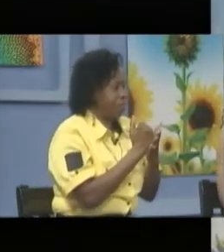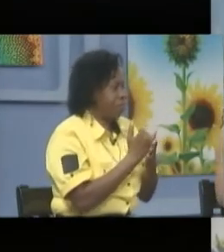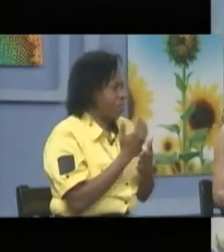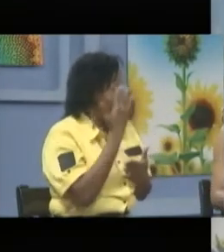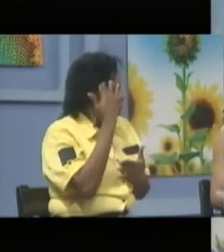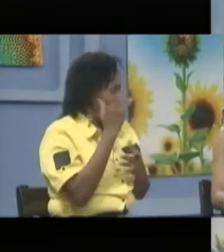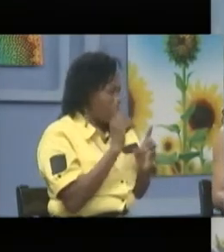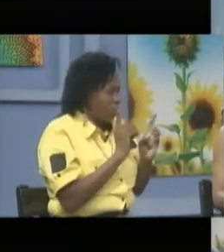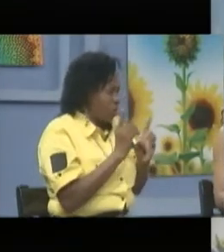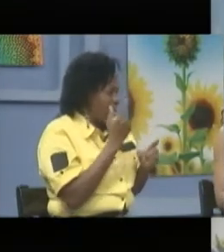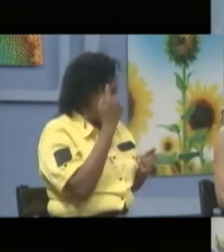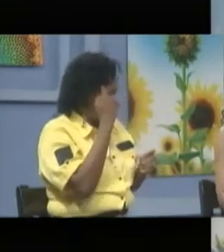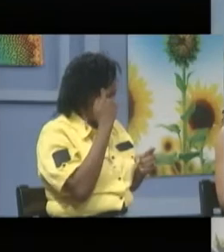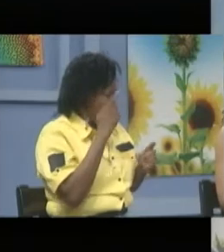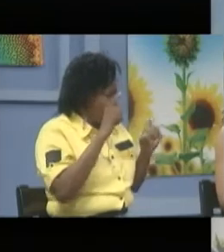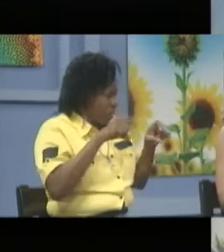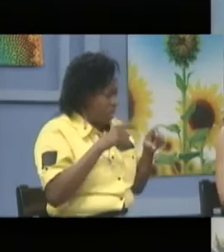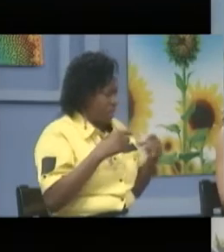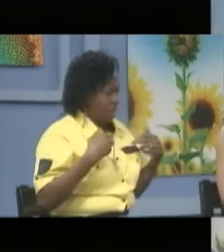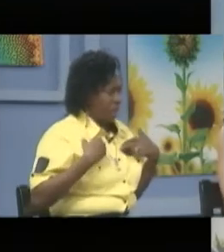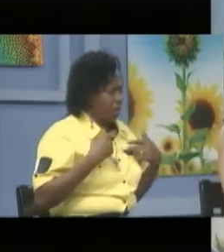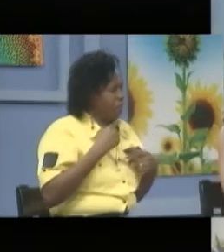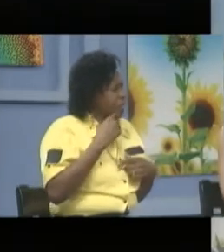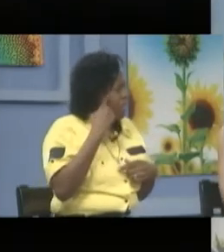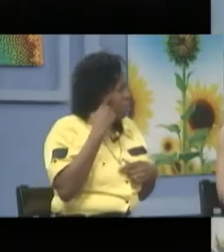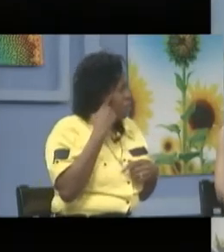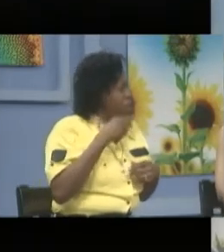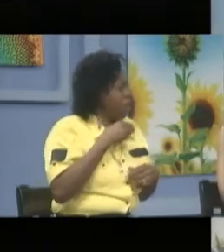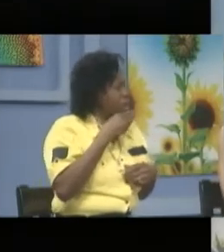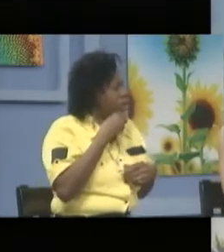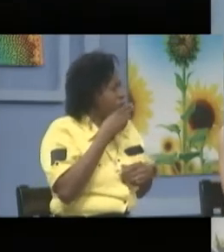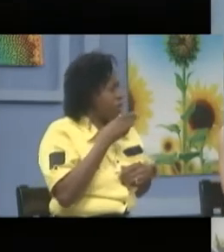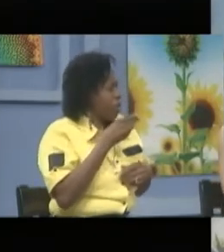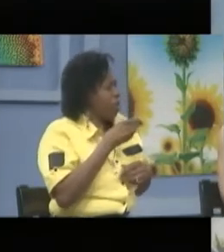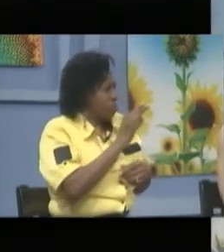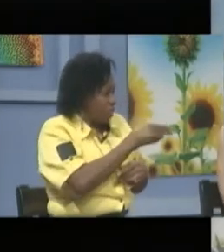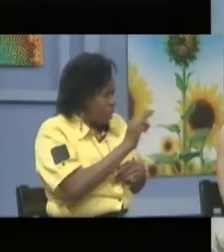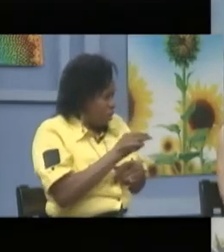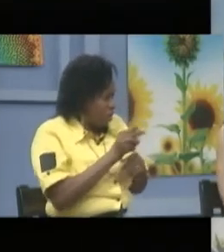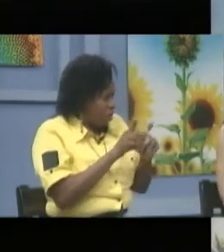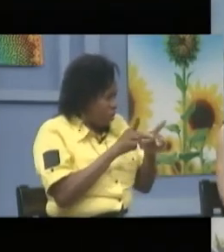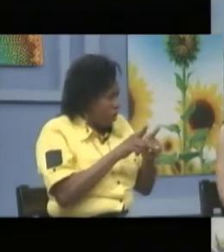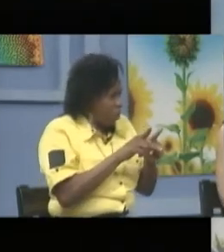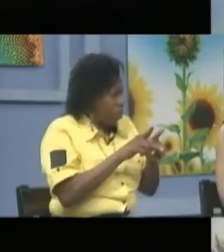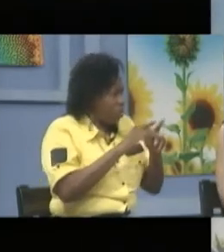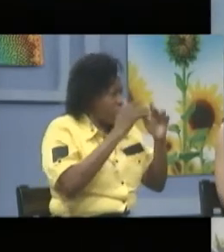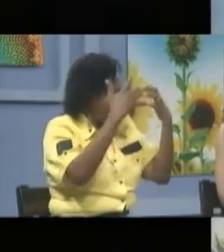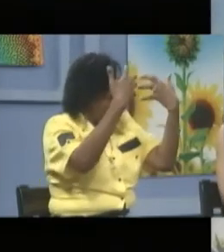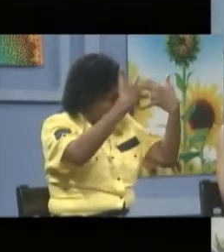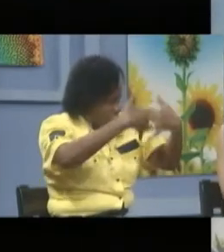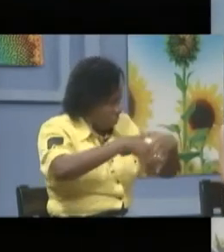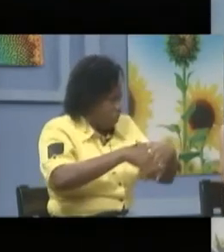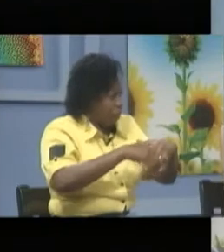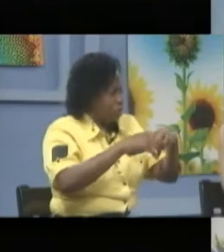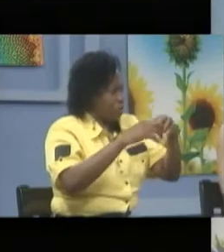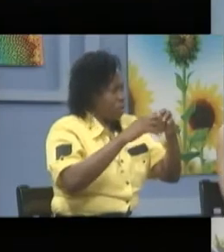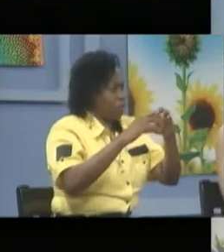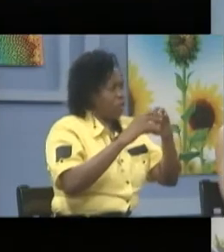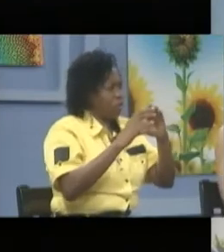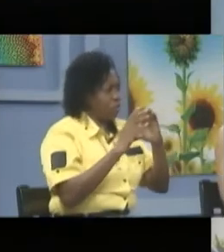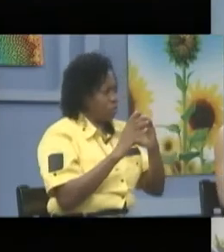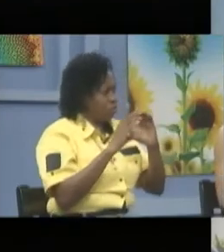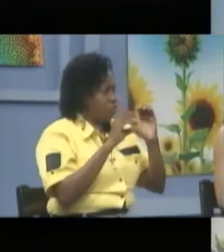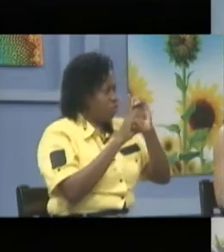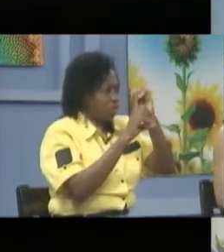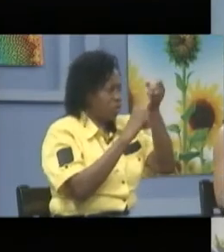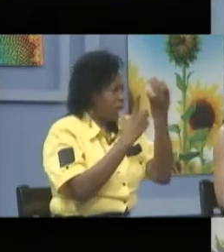do you think we need to have Deaf or hearing impaired people integrated into society, as opposed to just being a